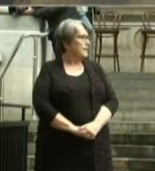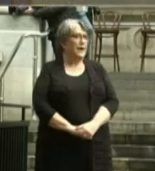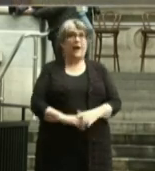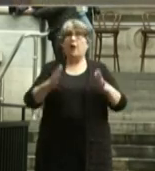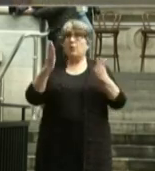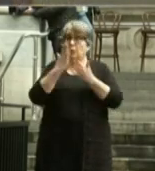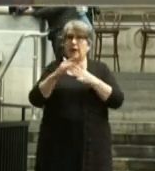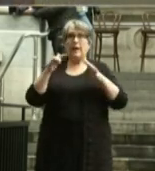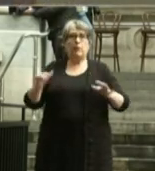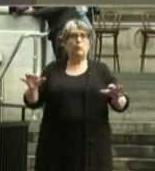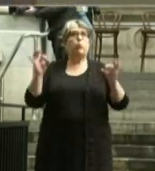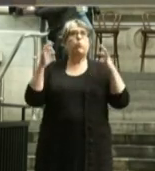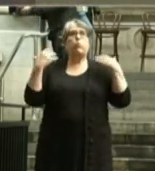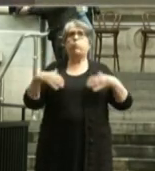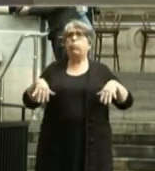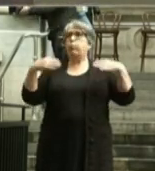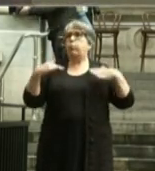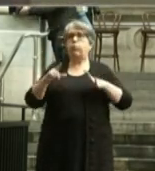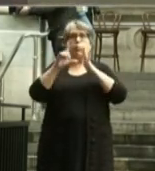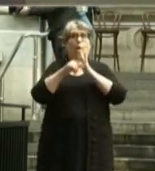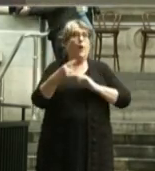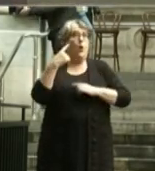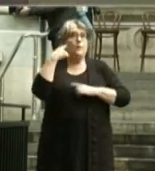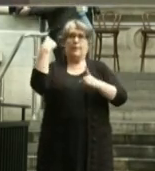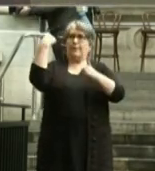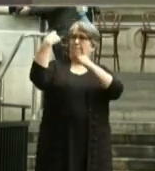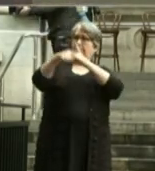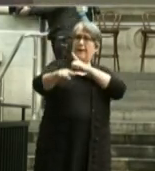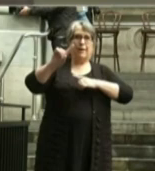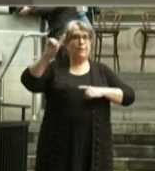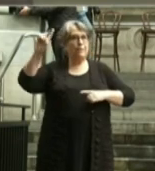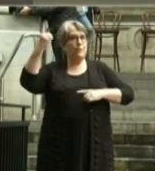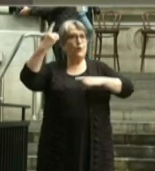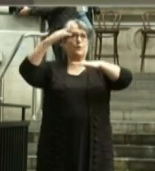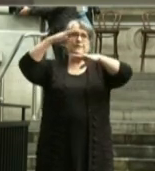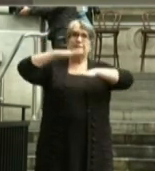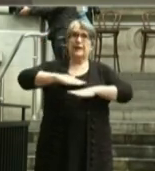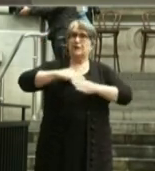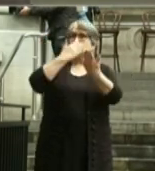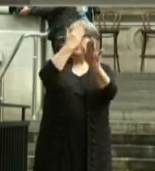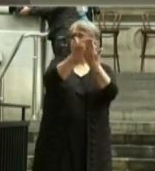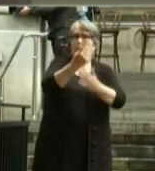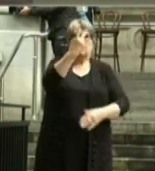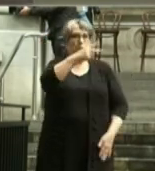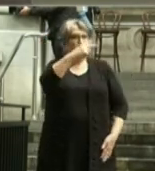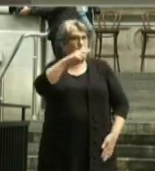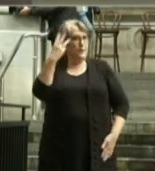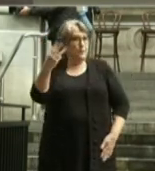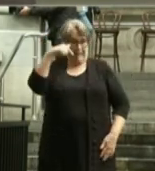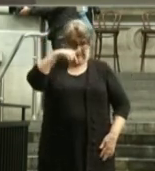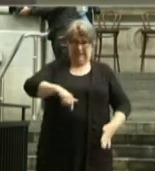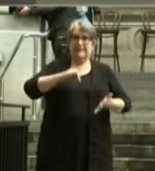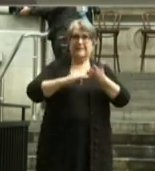On this historic occasion, we have witnessed the passage of the First Nations Voice Bill 2023 through the